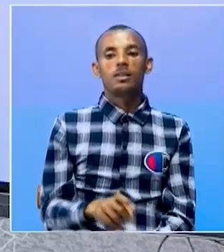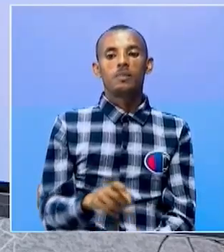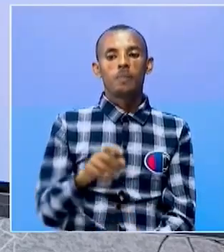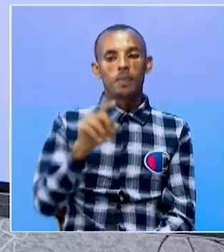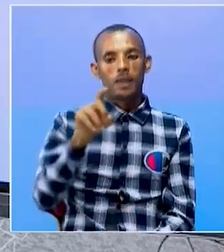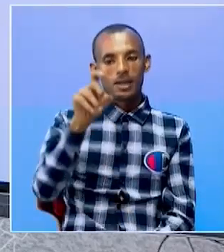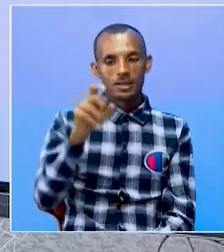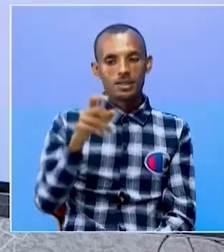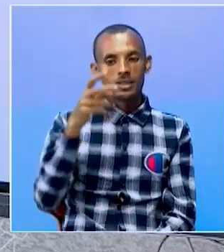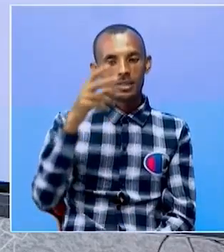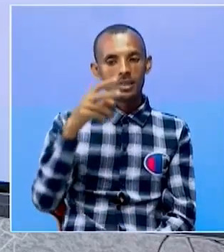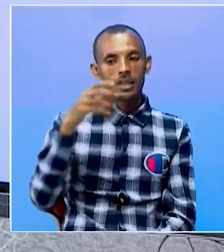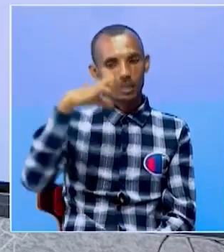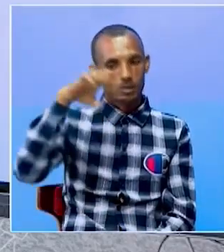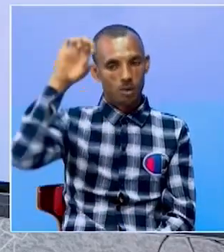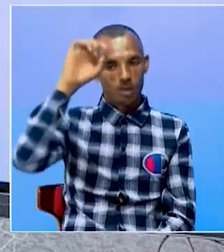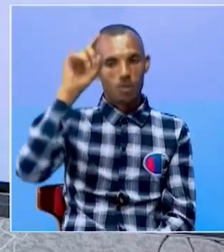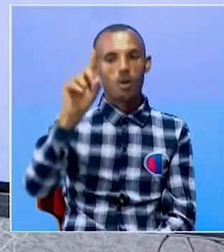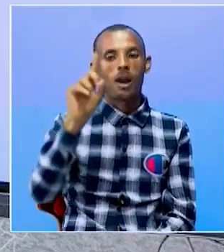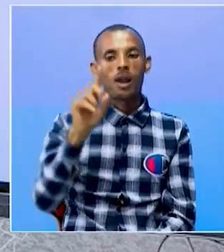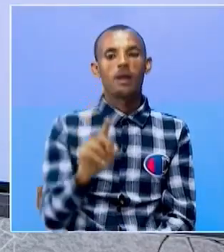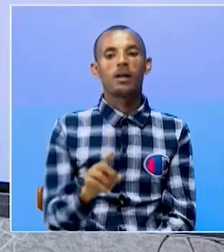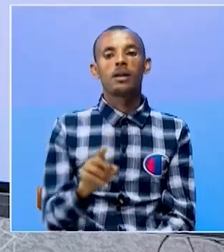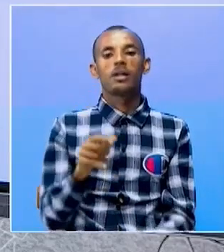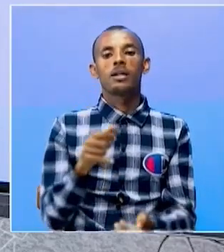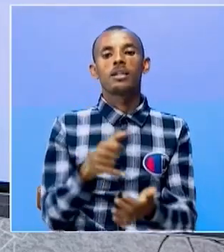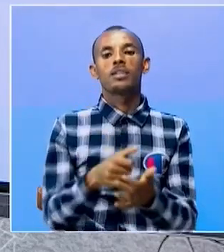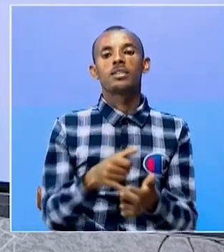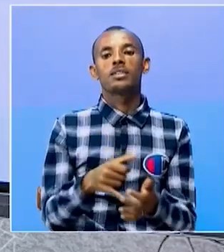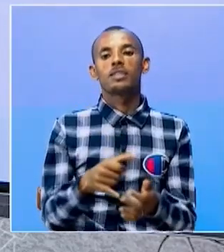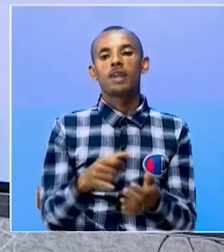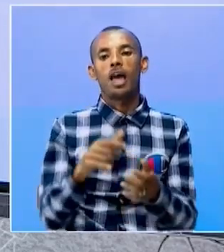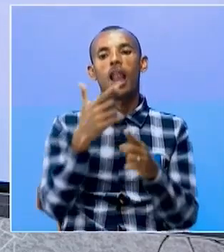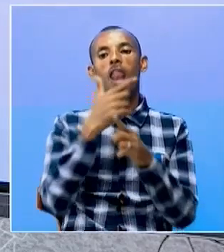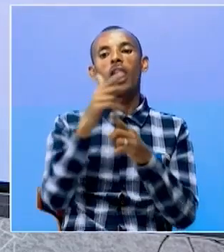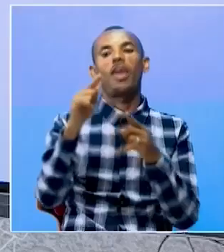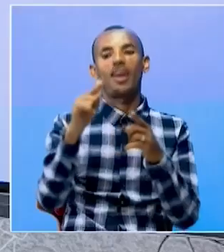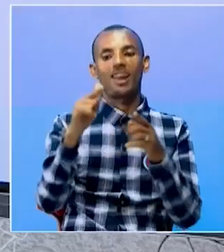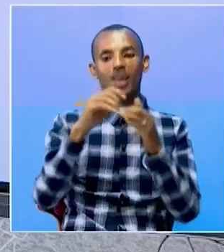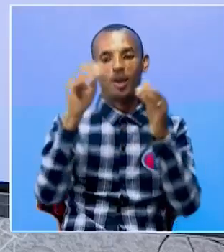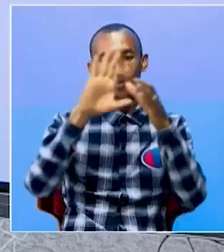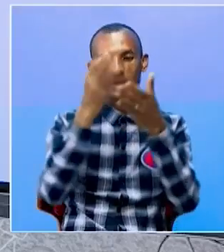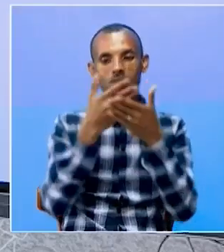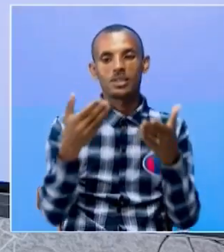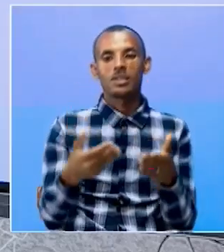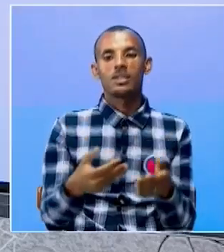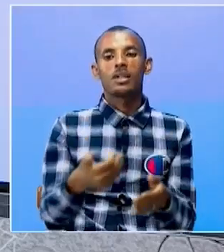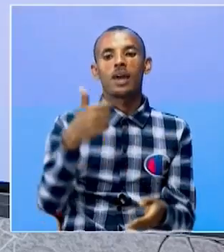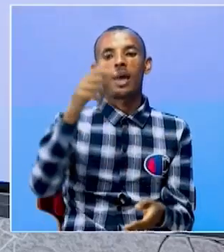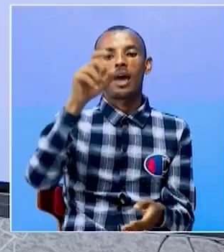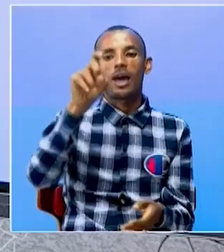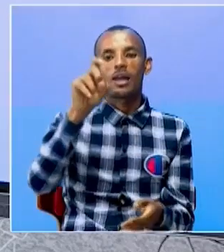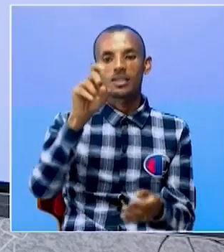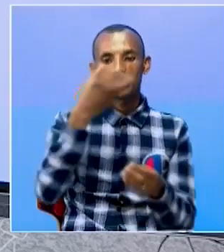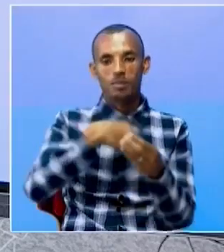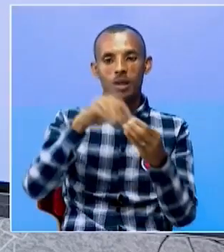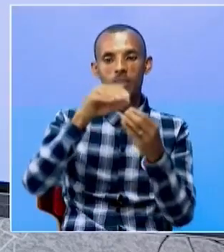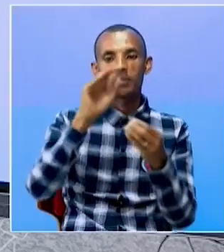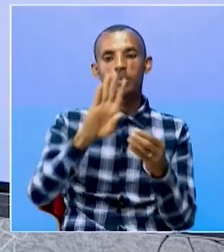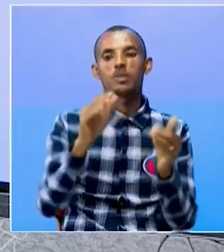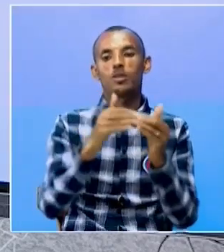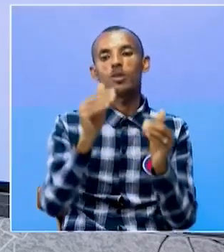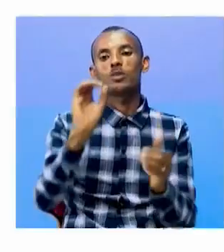1. In that case, we call it a linear equation if it has a form x plus b, otherwise it's not linear.